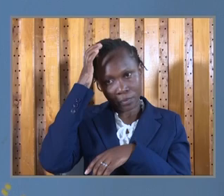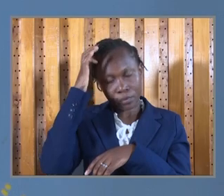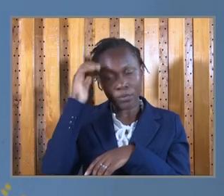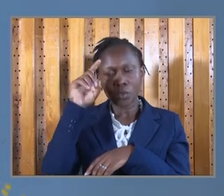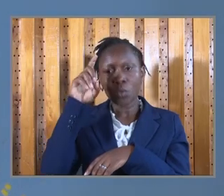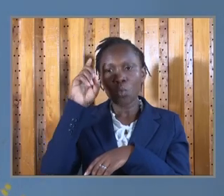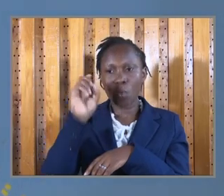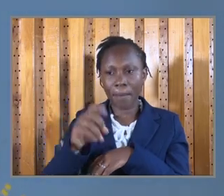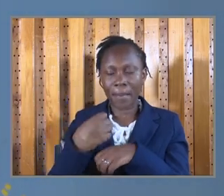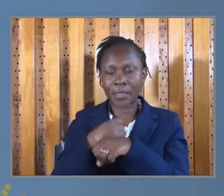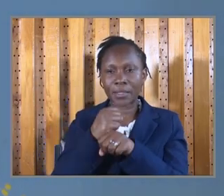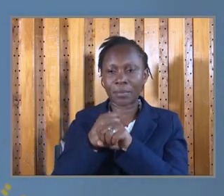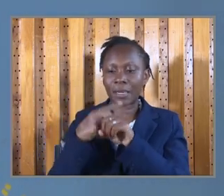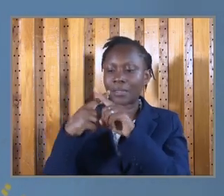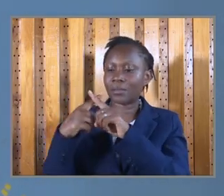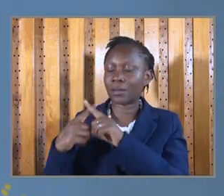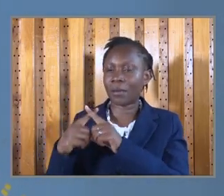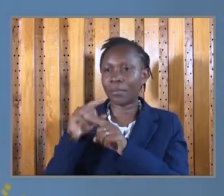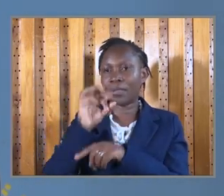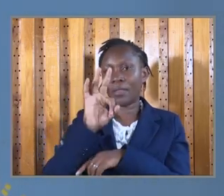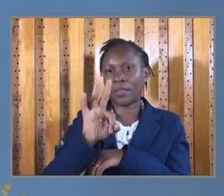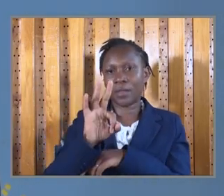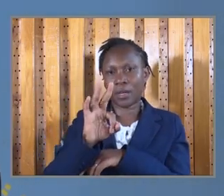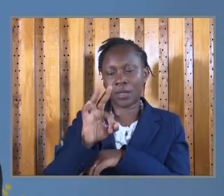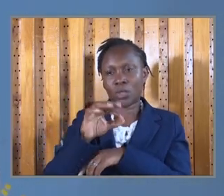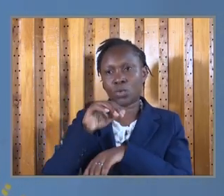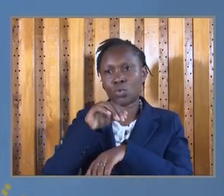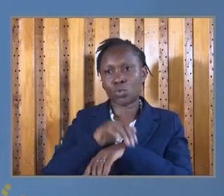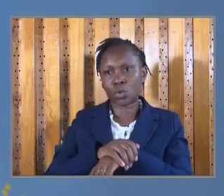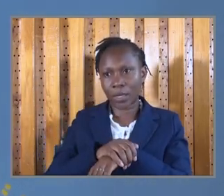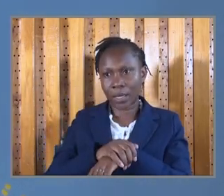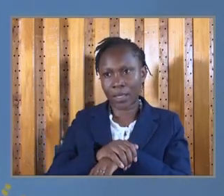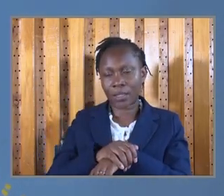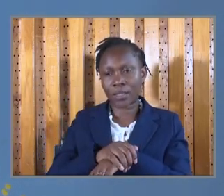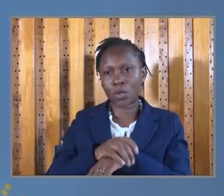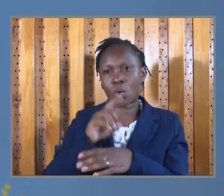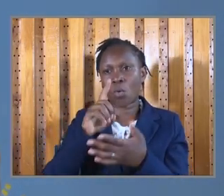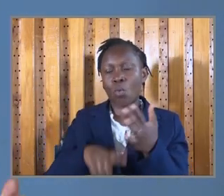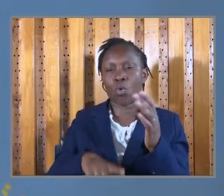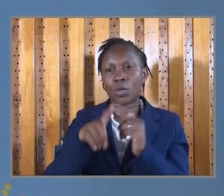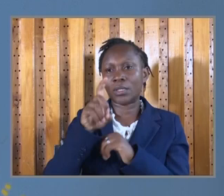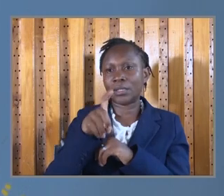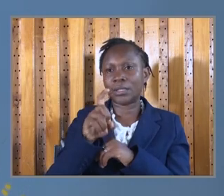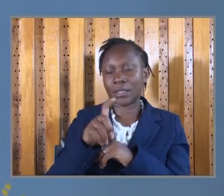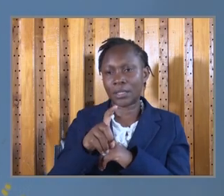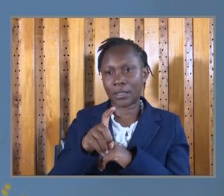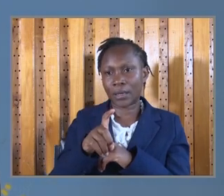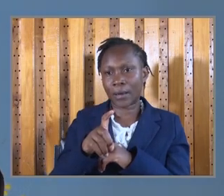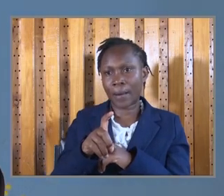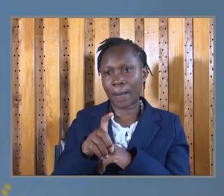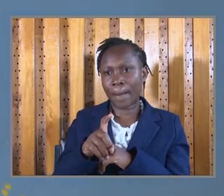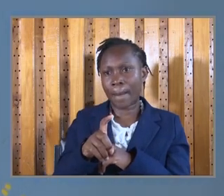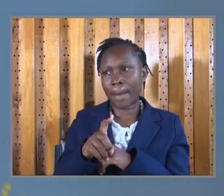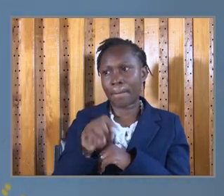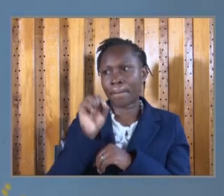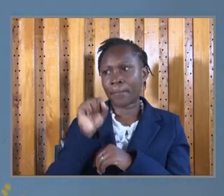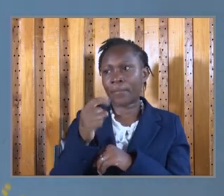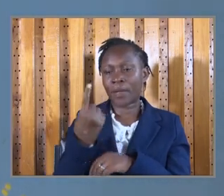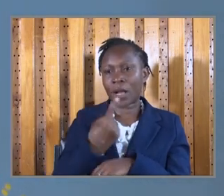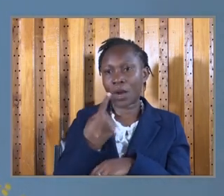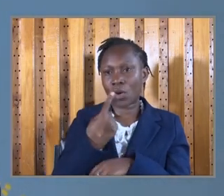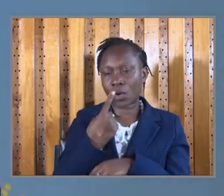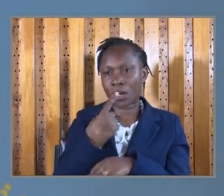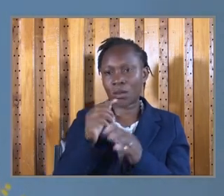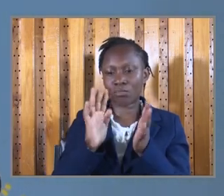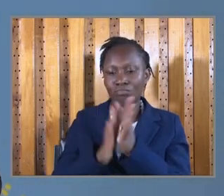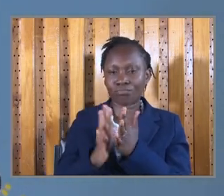triple the installed capacity to reach the amount that we seek for. And by the way, I can only commend Kenya